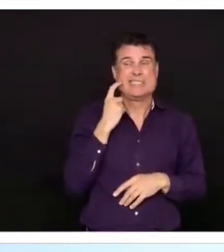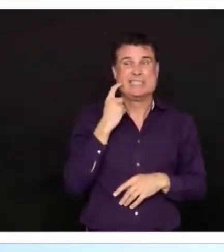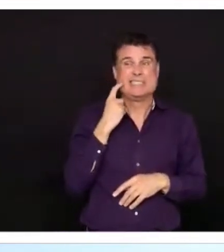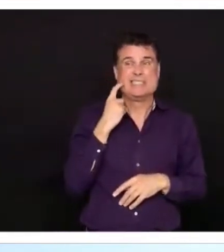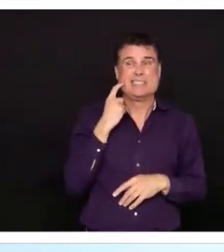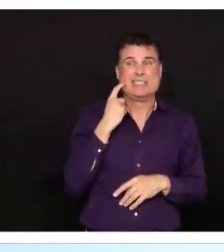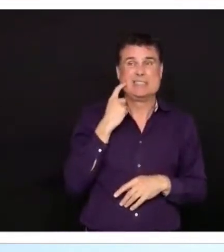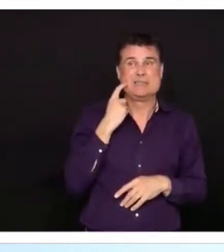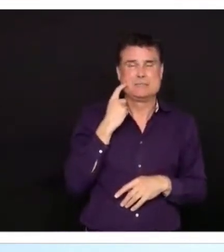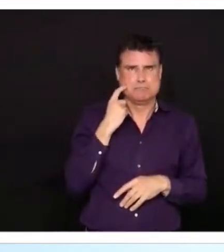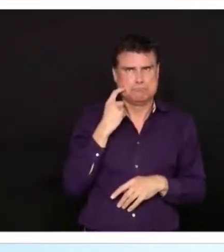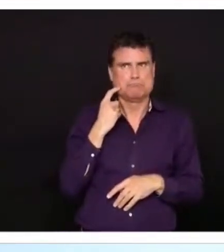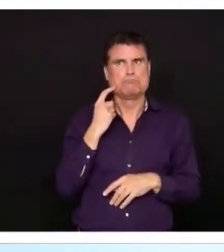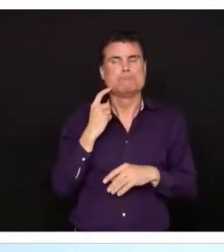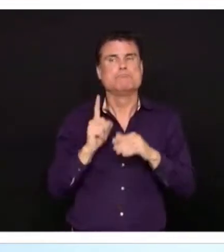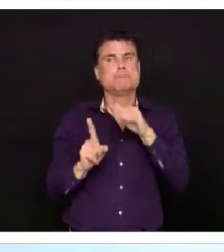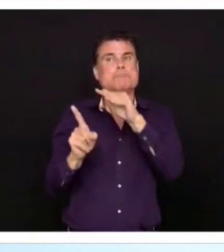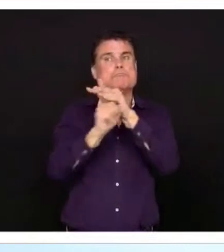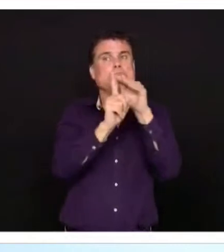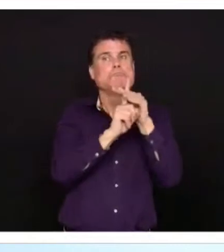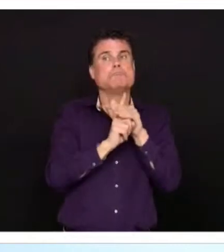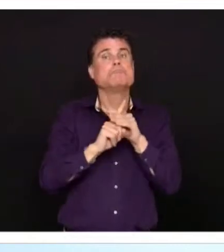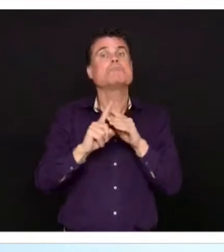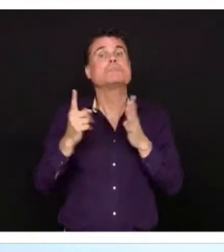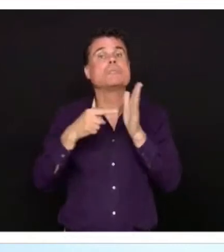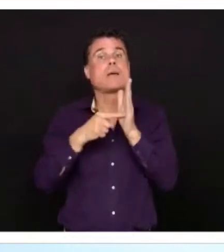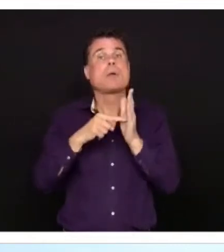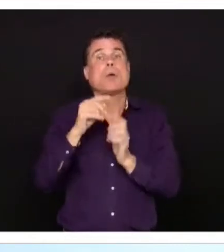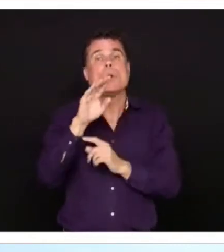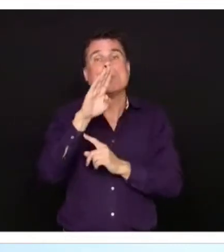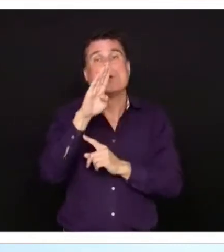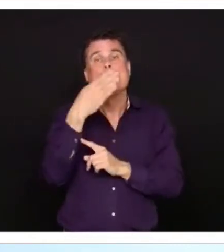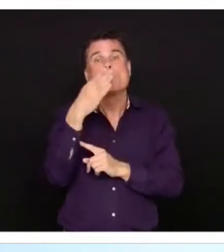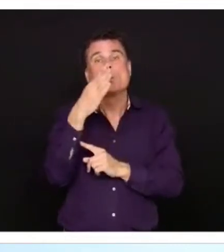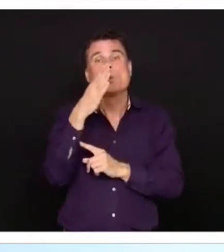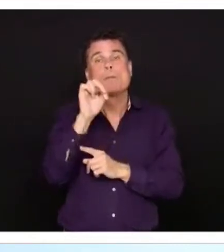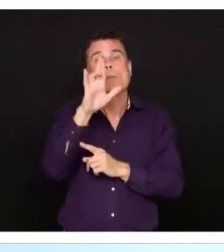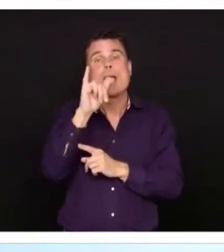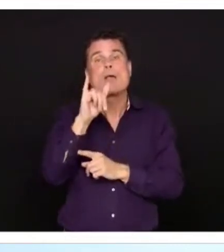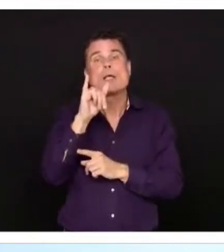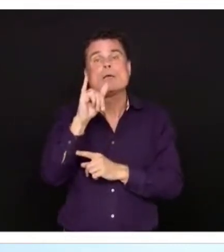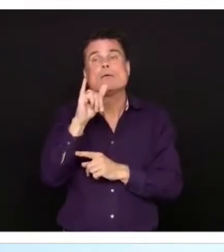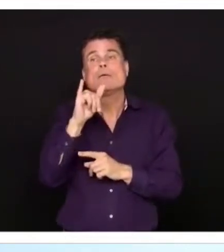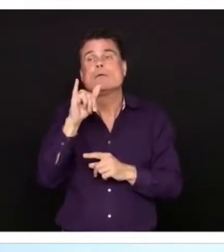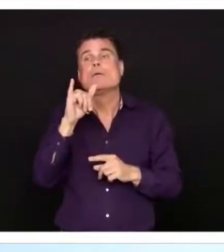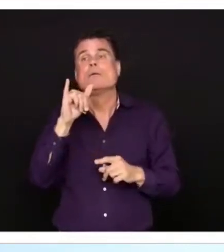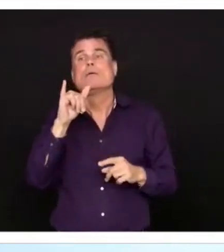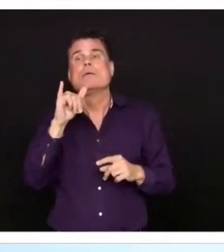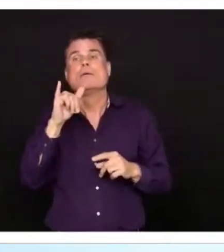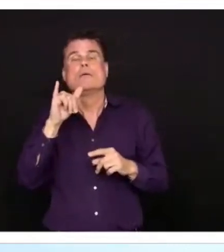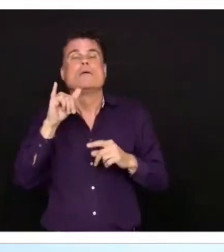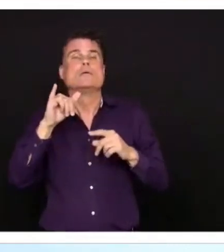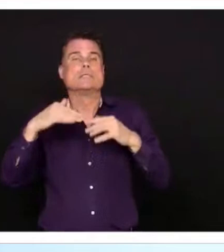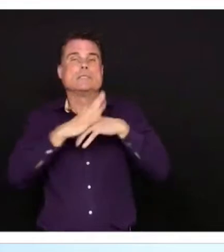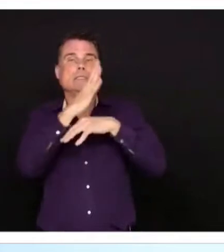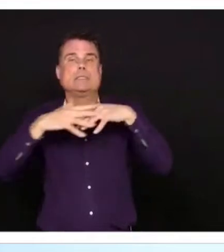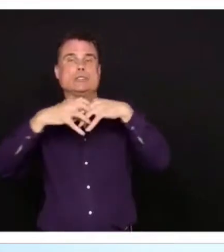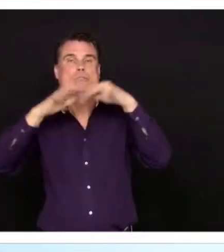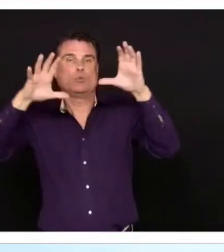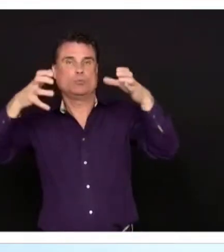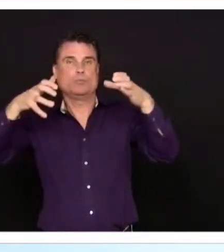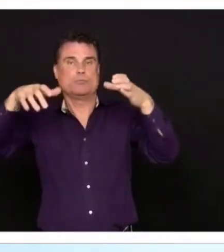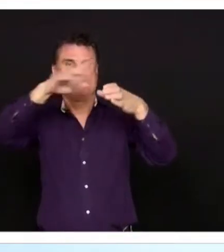observing here? What do you expect in the coming weeks? And where will the north factor into the province's response